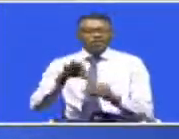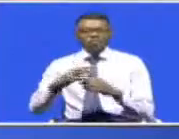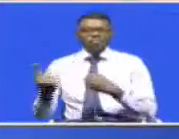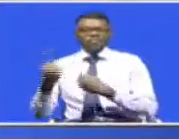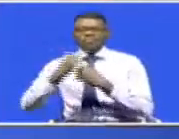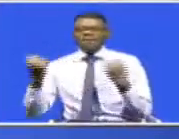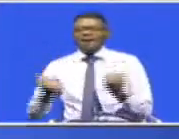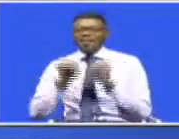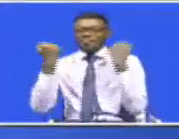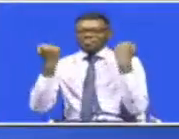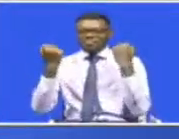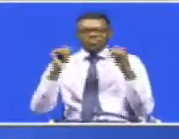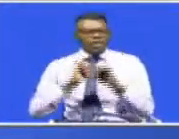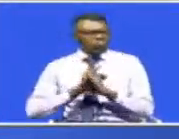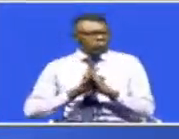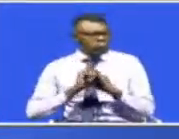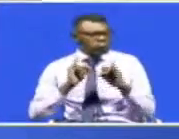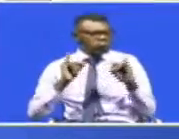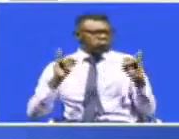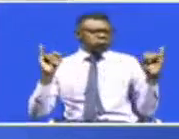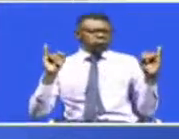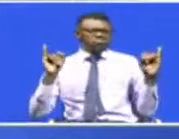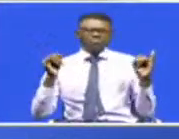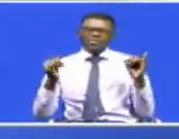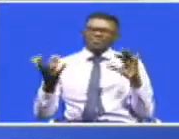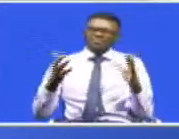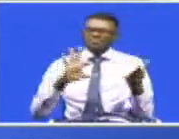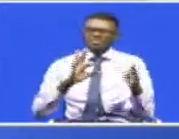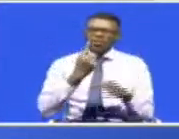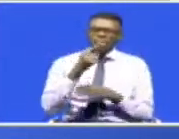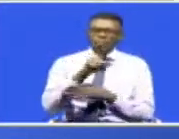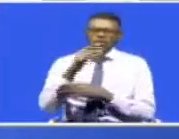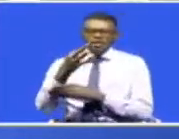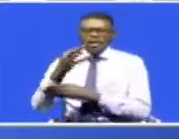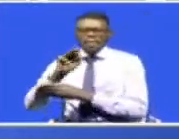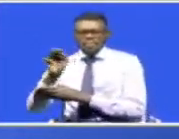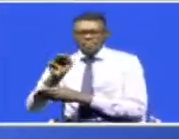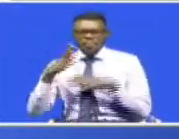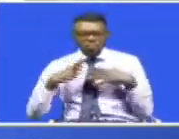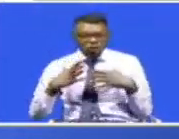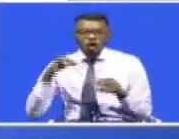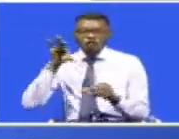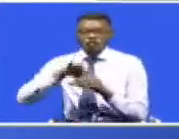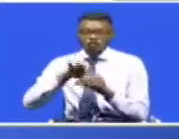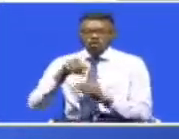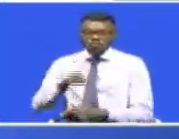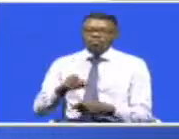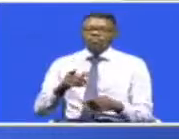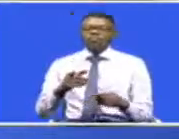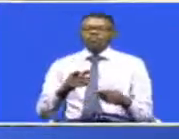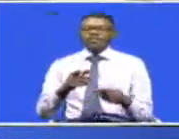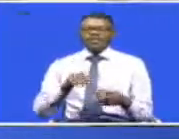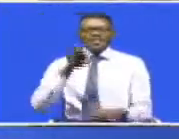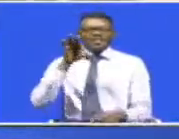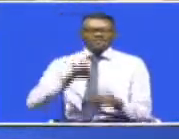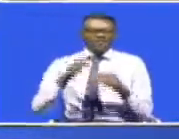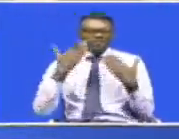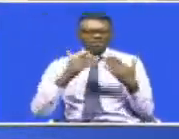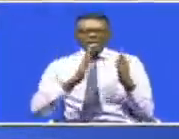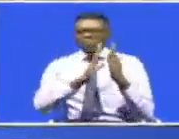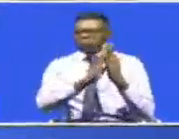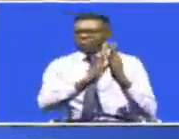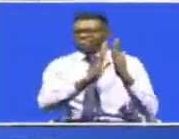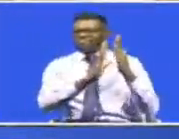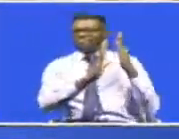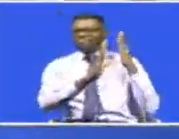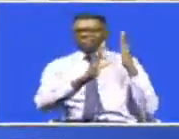The streets all clear as the estimated 1.3 million registered voters went to the polls, lining up from